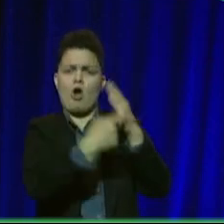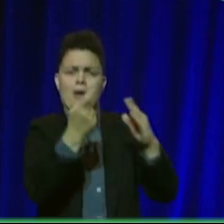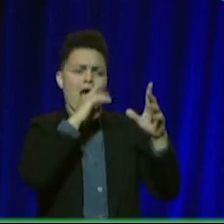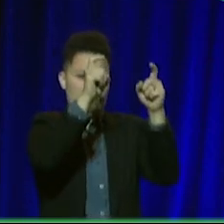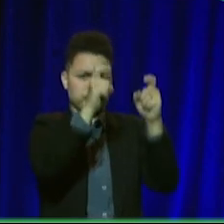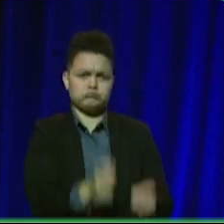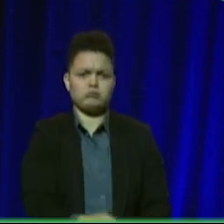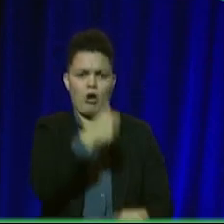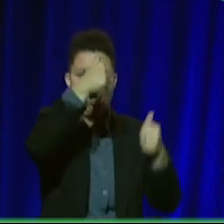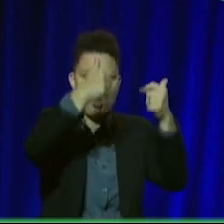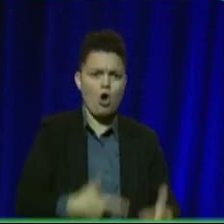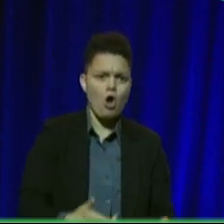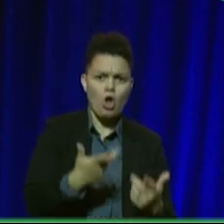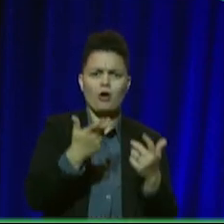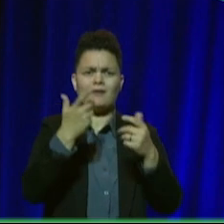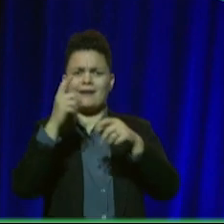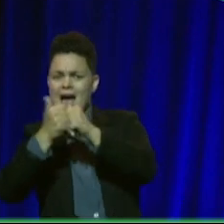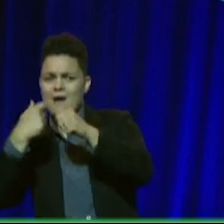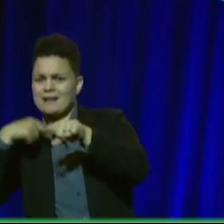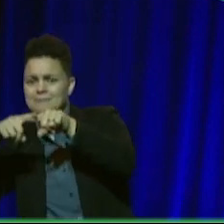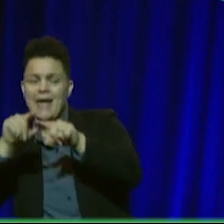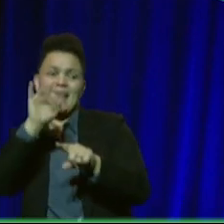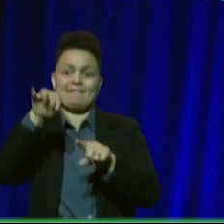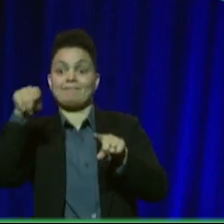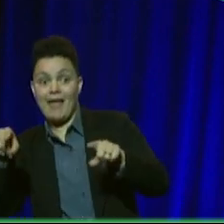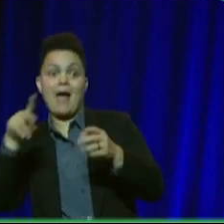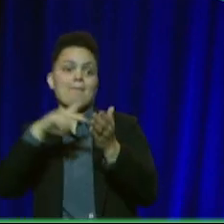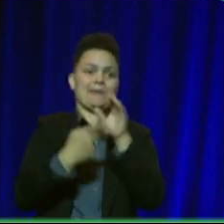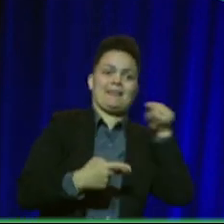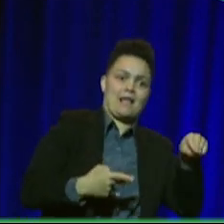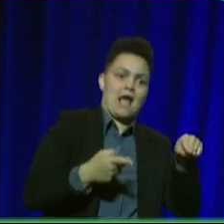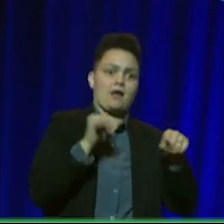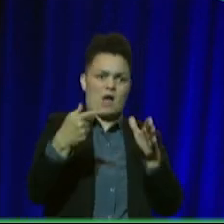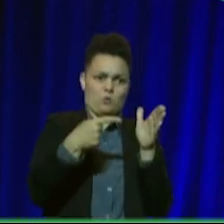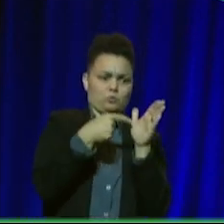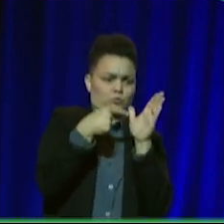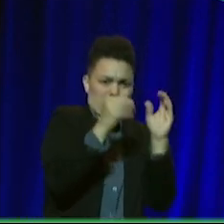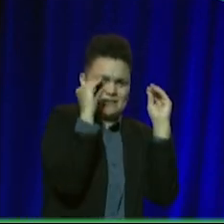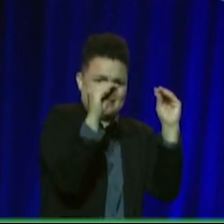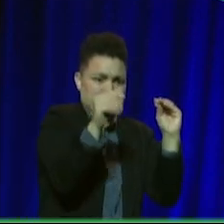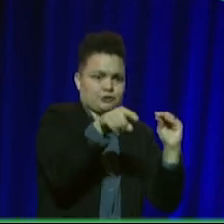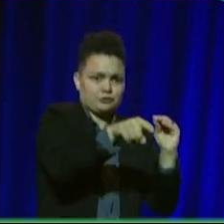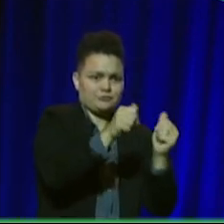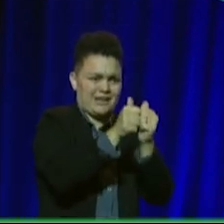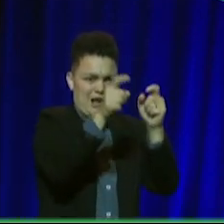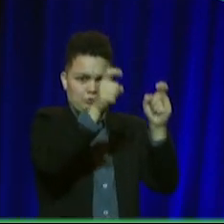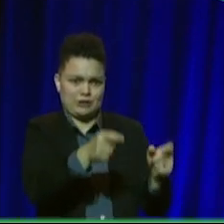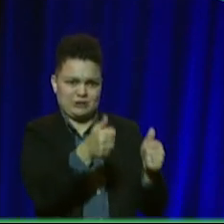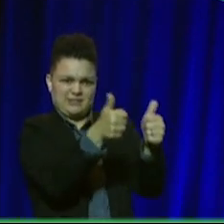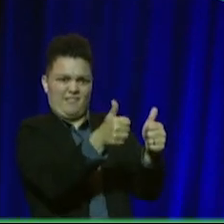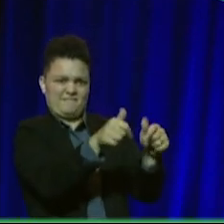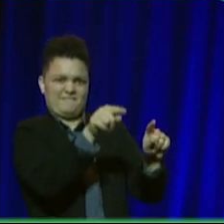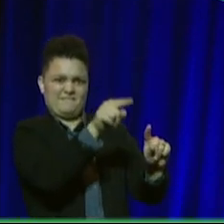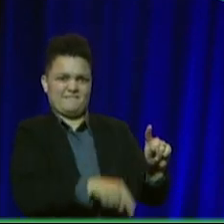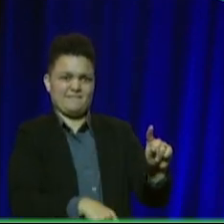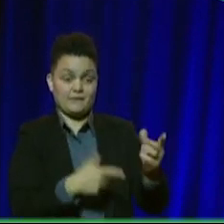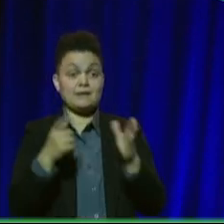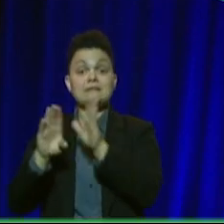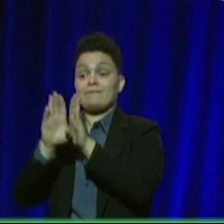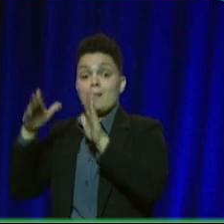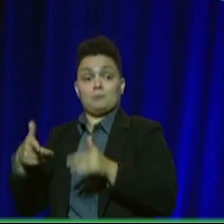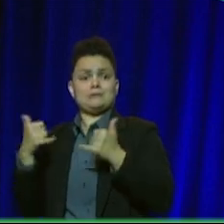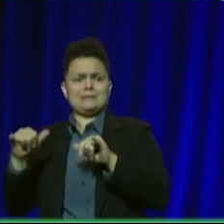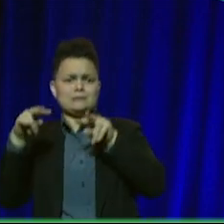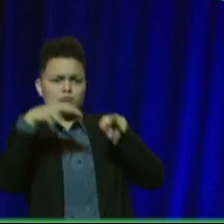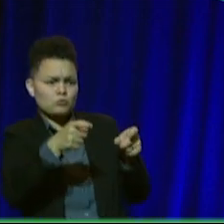and complexities in that code and show the developer how to do it. The developer is still in control. They'll just say accept,